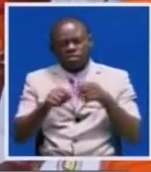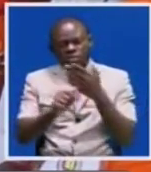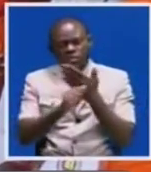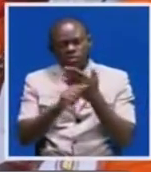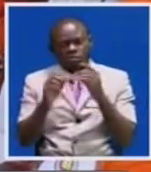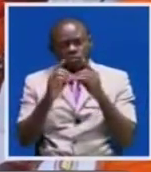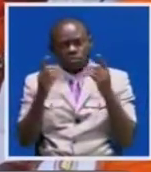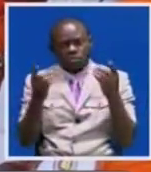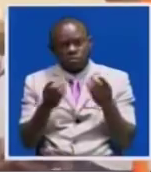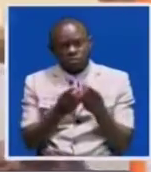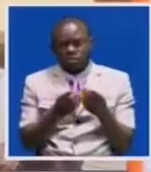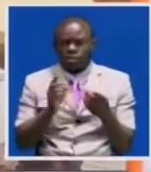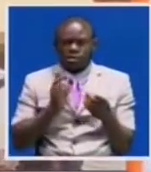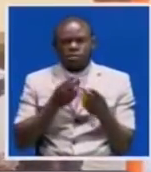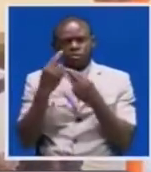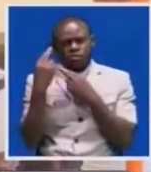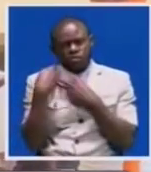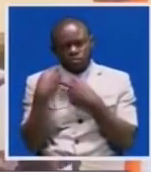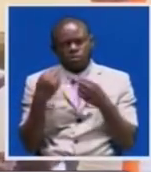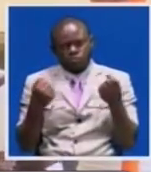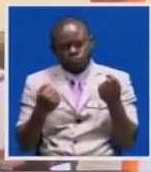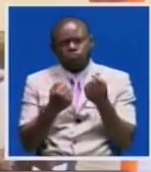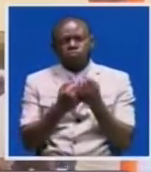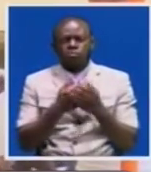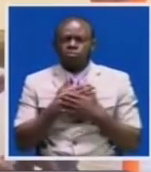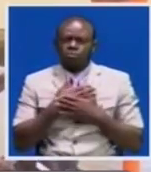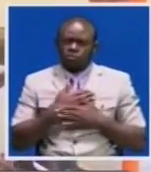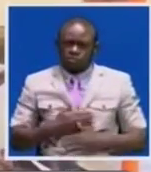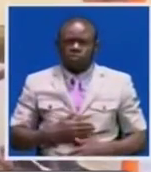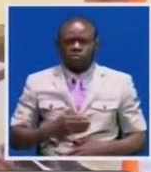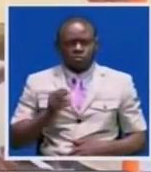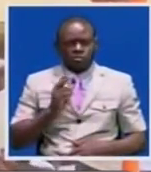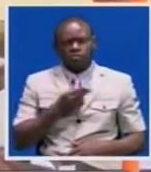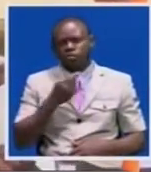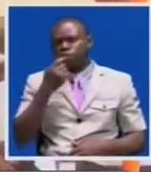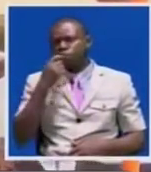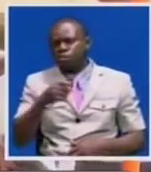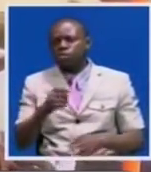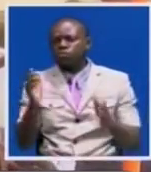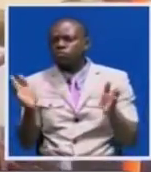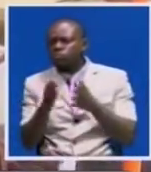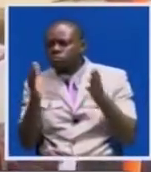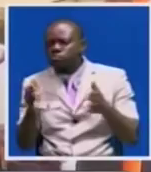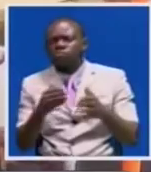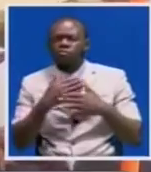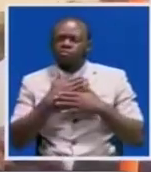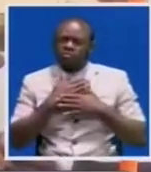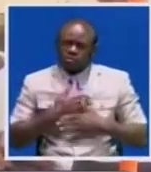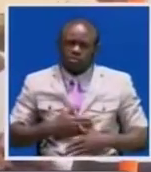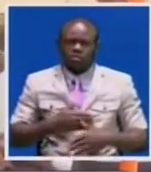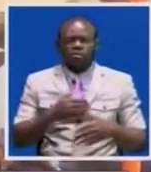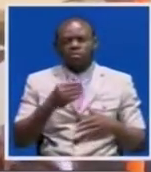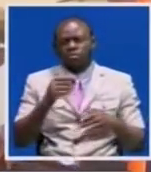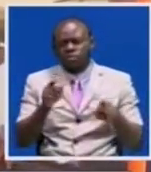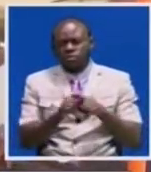particular peaceful by preaching and practicing patriotism and by remaining